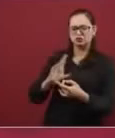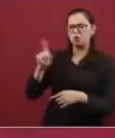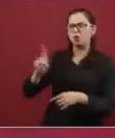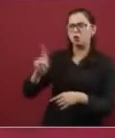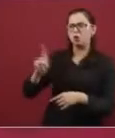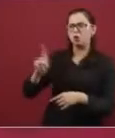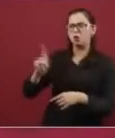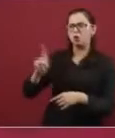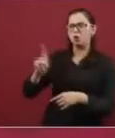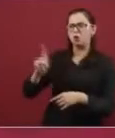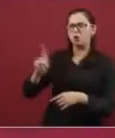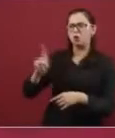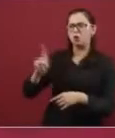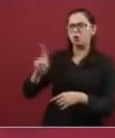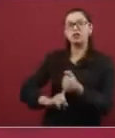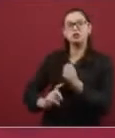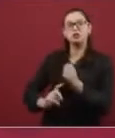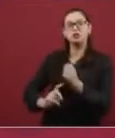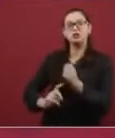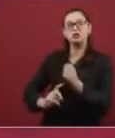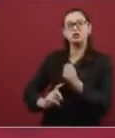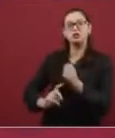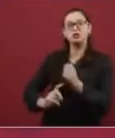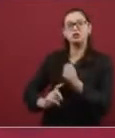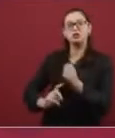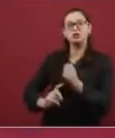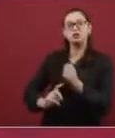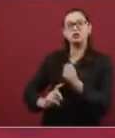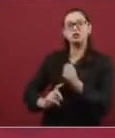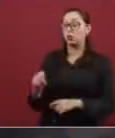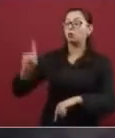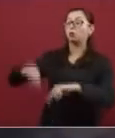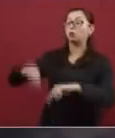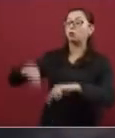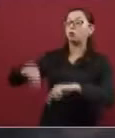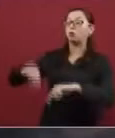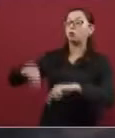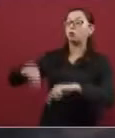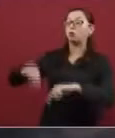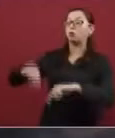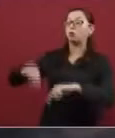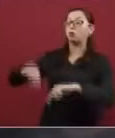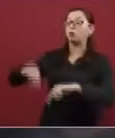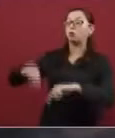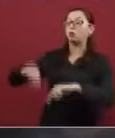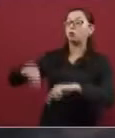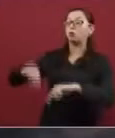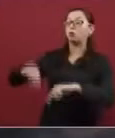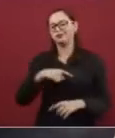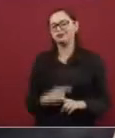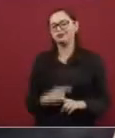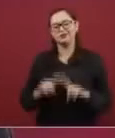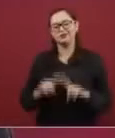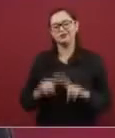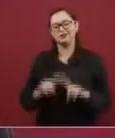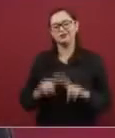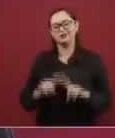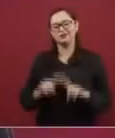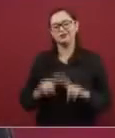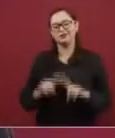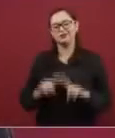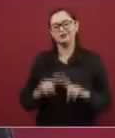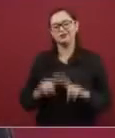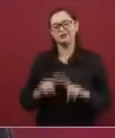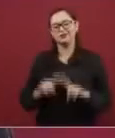They even removed it from our education. But no, we want to discuss the